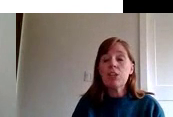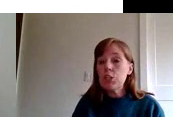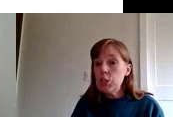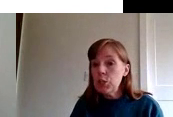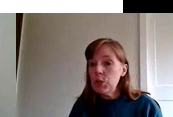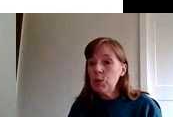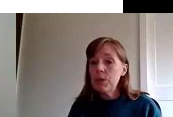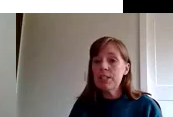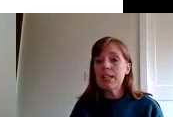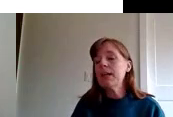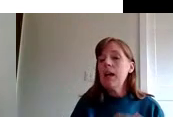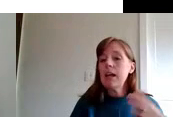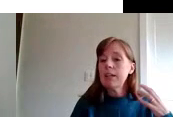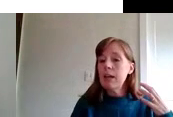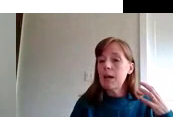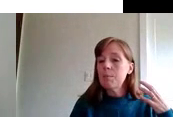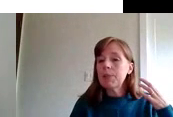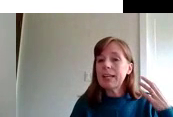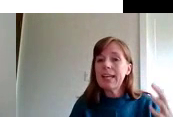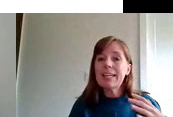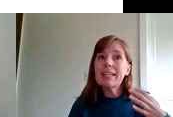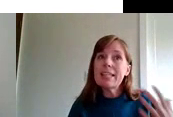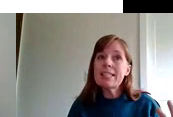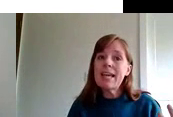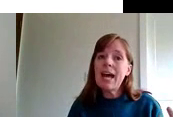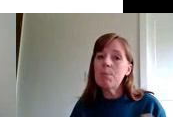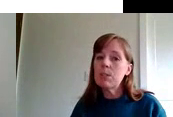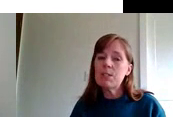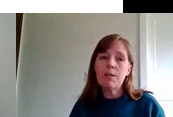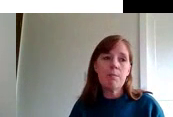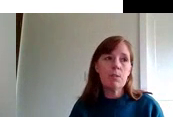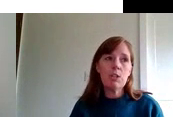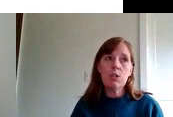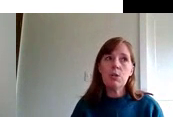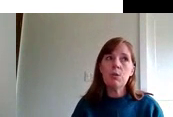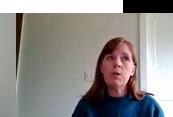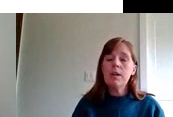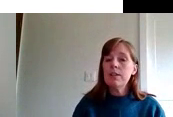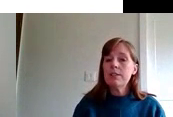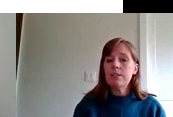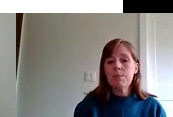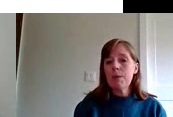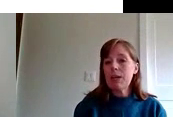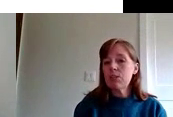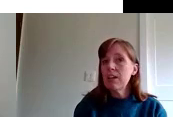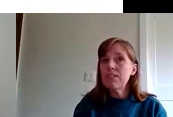as Microsoft To Do, which is a planning, a list app, just a